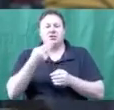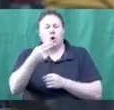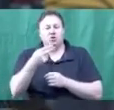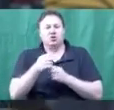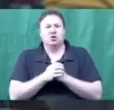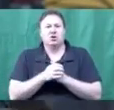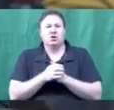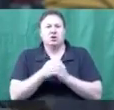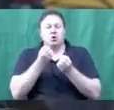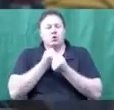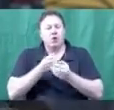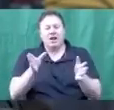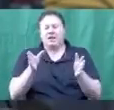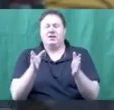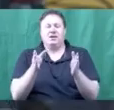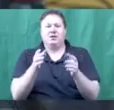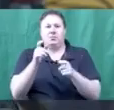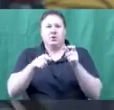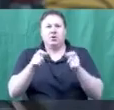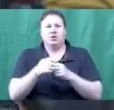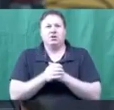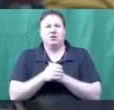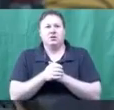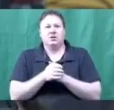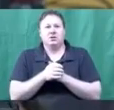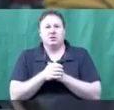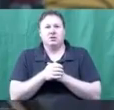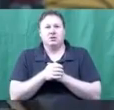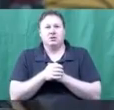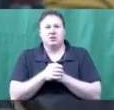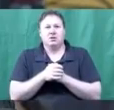the release of those hostages. I'm Israel Chai, and